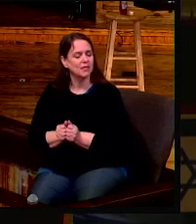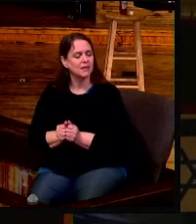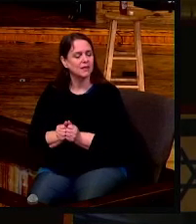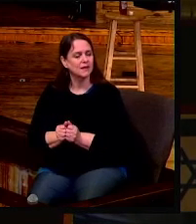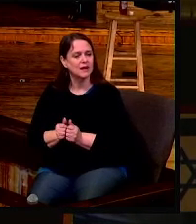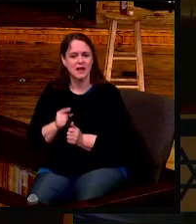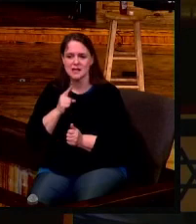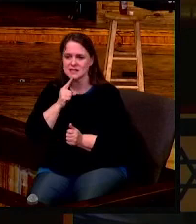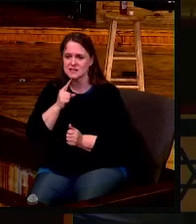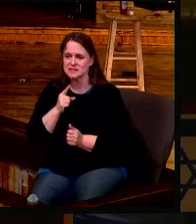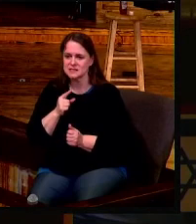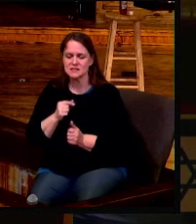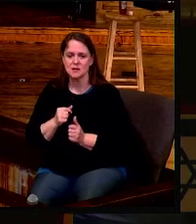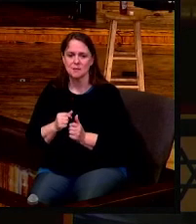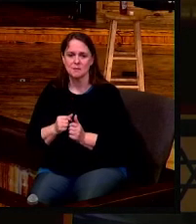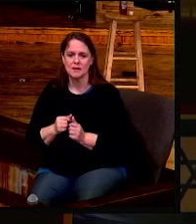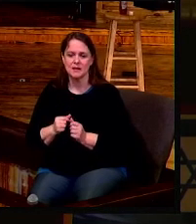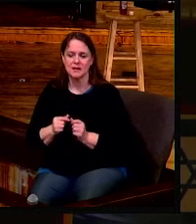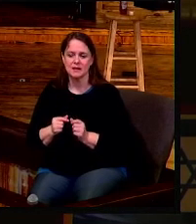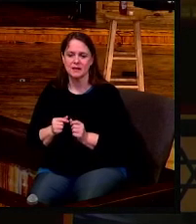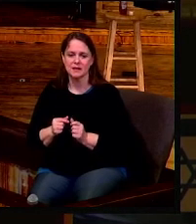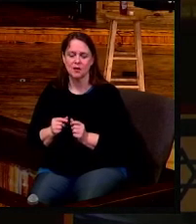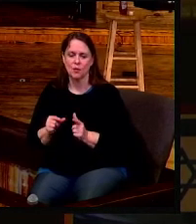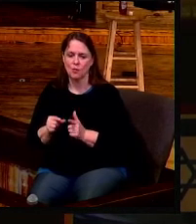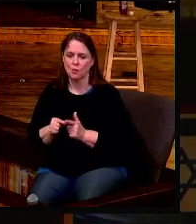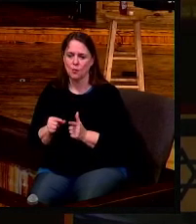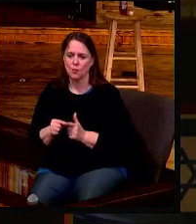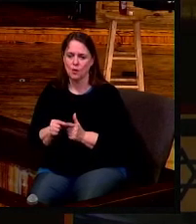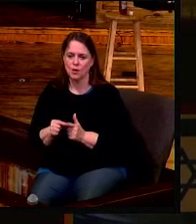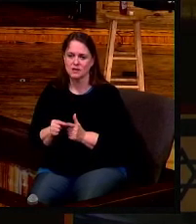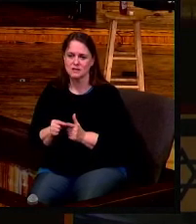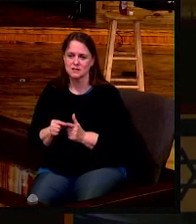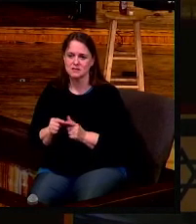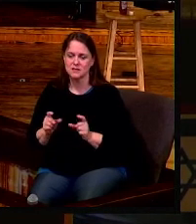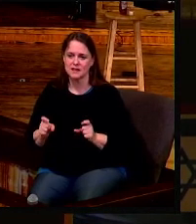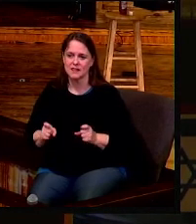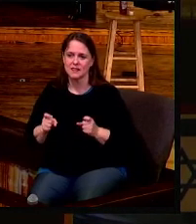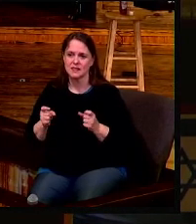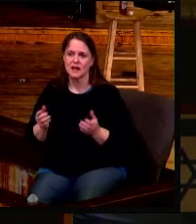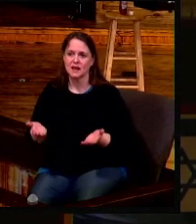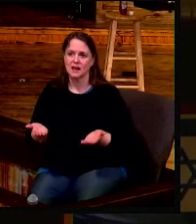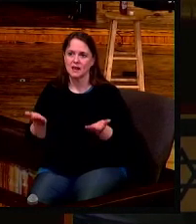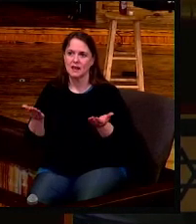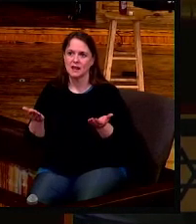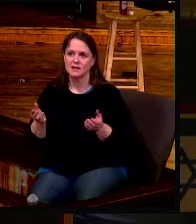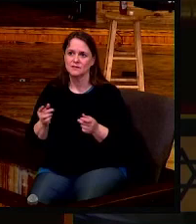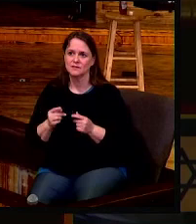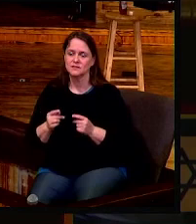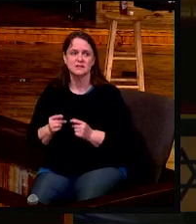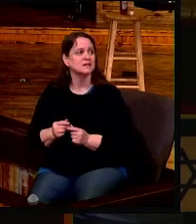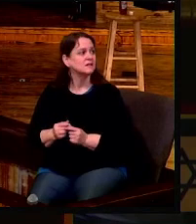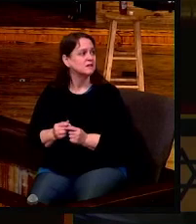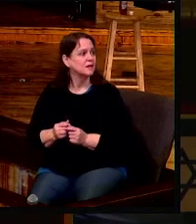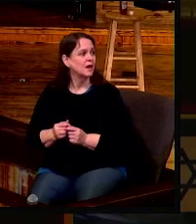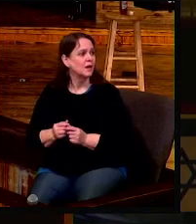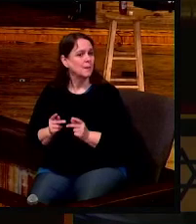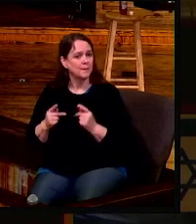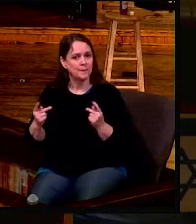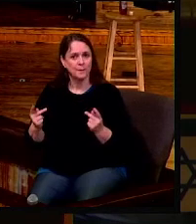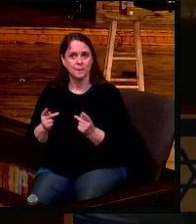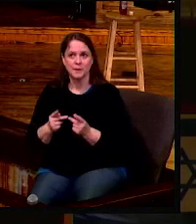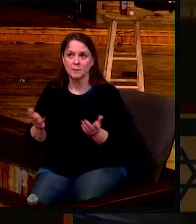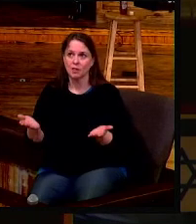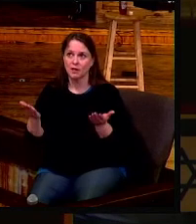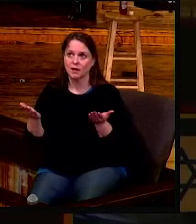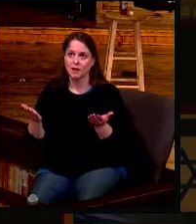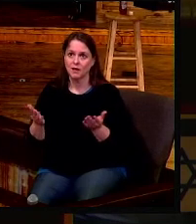of encouragement, to speak words of affirmation. Y'all remember, who in here is old enough